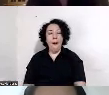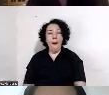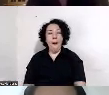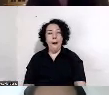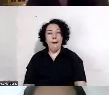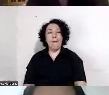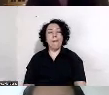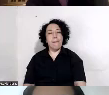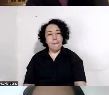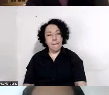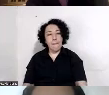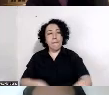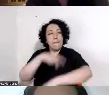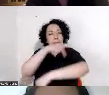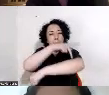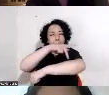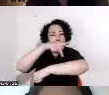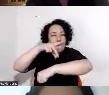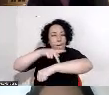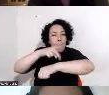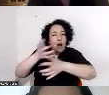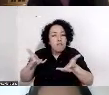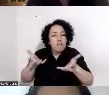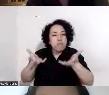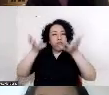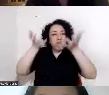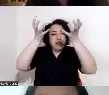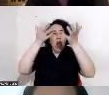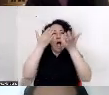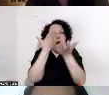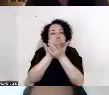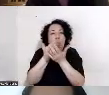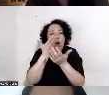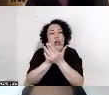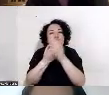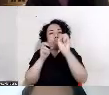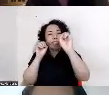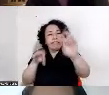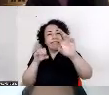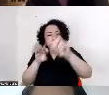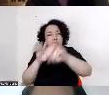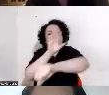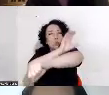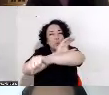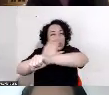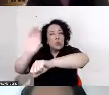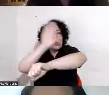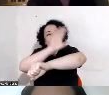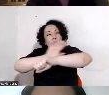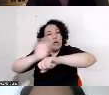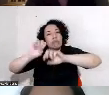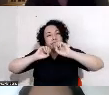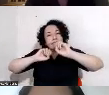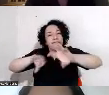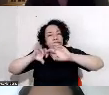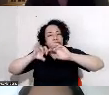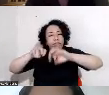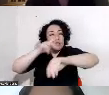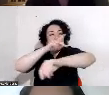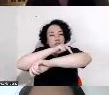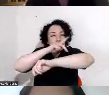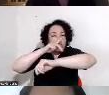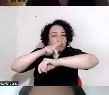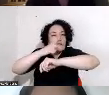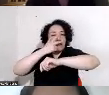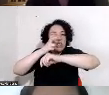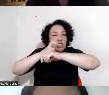enriquecimento pedagógico, dê aulas avançadas para eles, dê cursos avançados para eles. Enriqueça a pedagogia dando